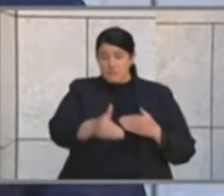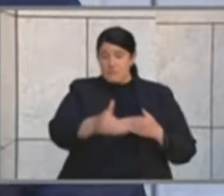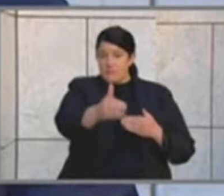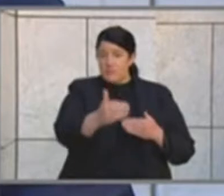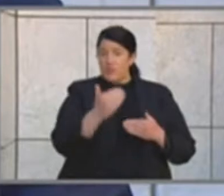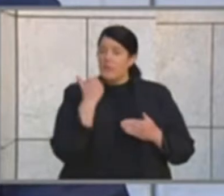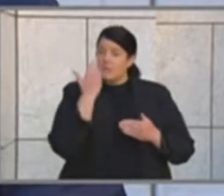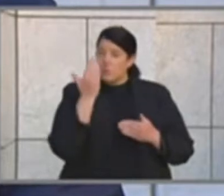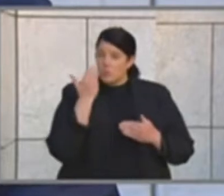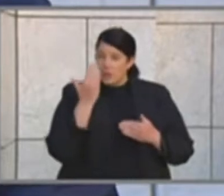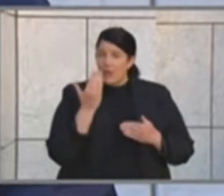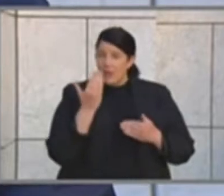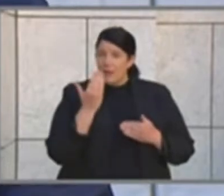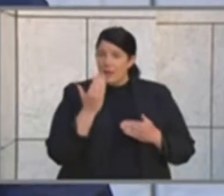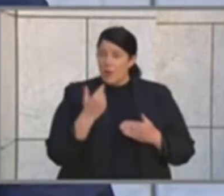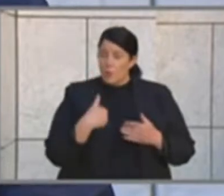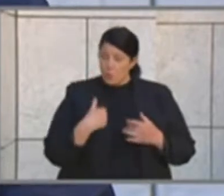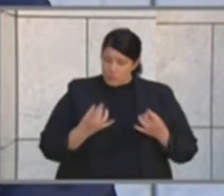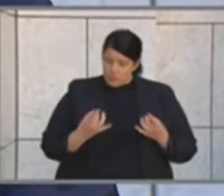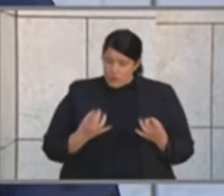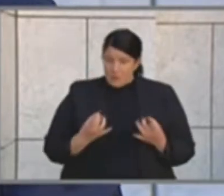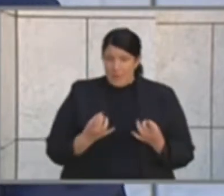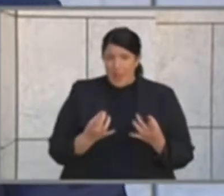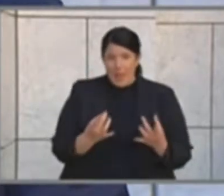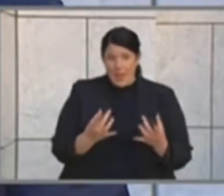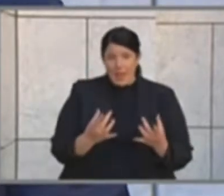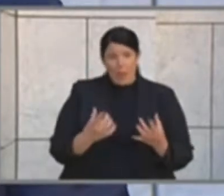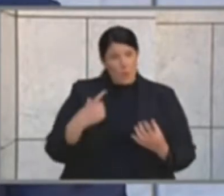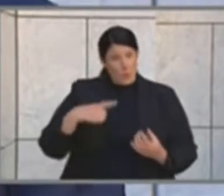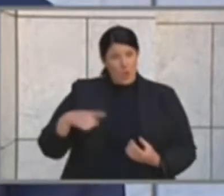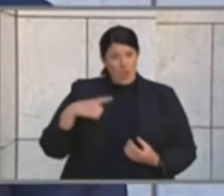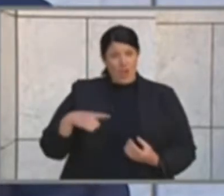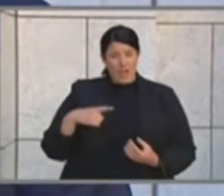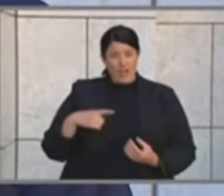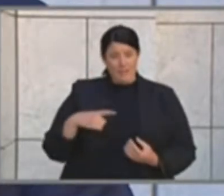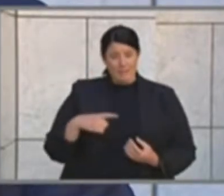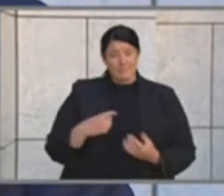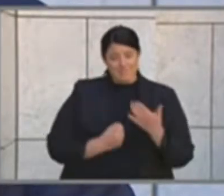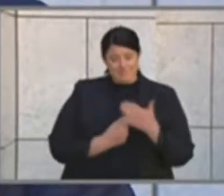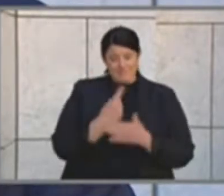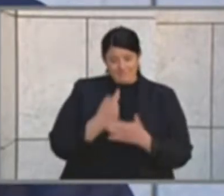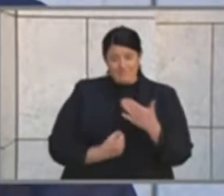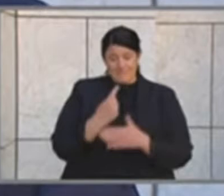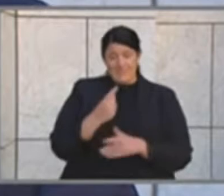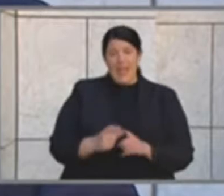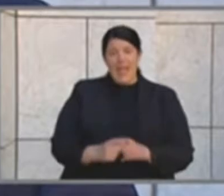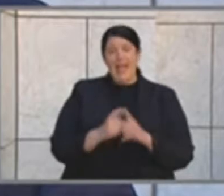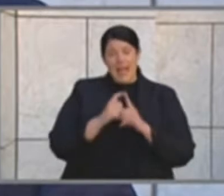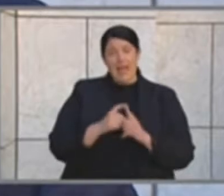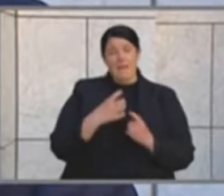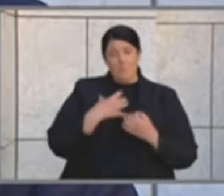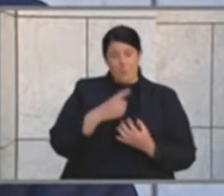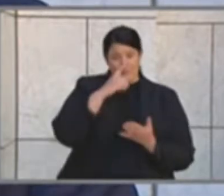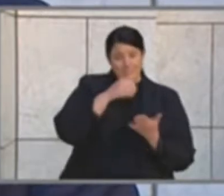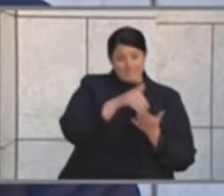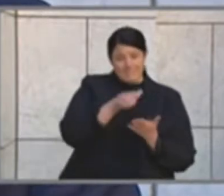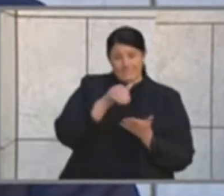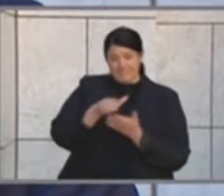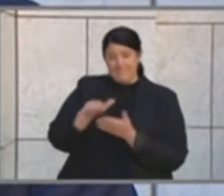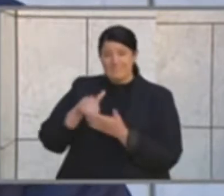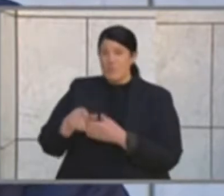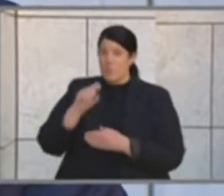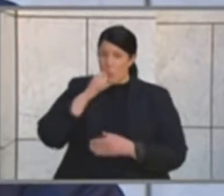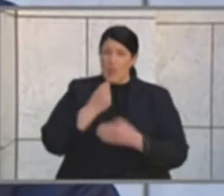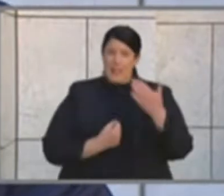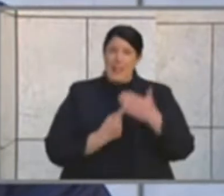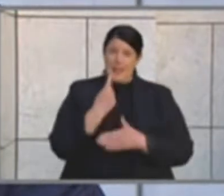we can brace ourselves and must brace ourselves for further hard news for Australians to take.